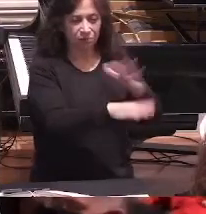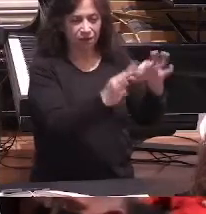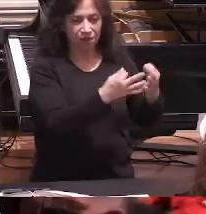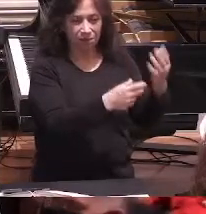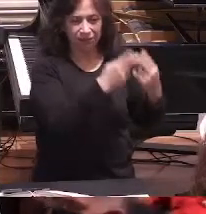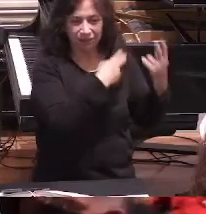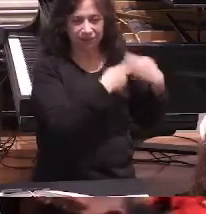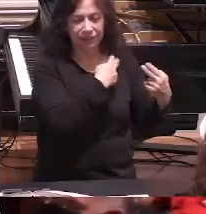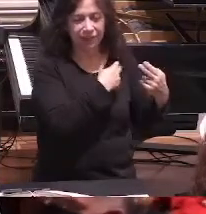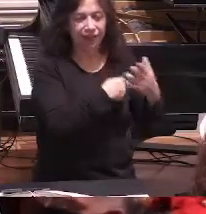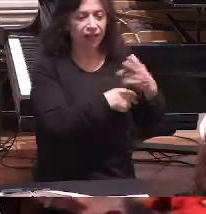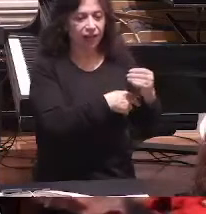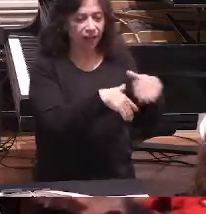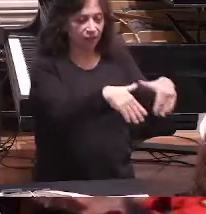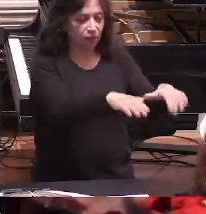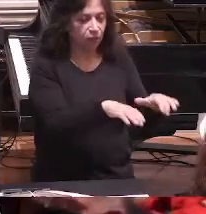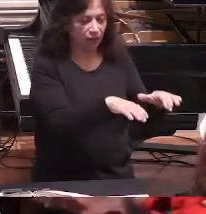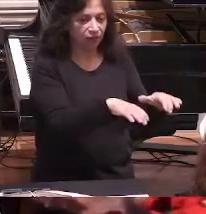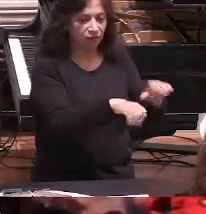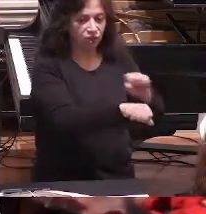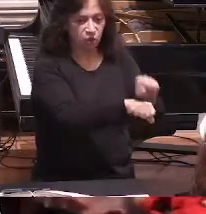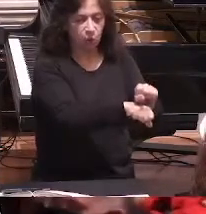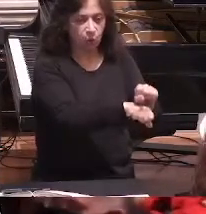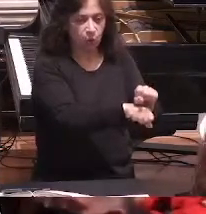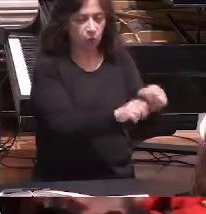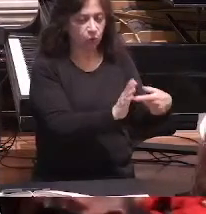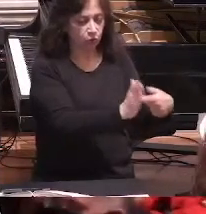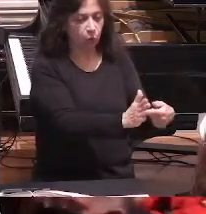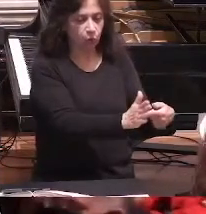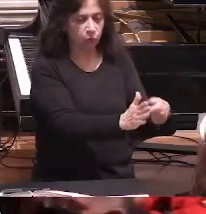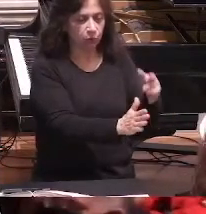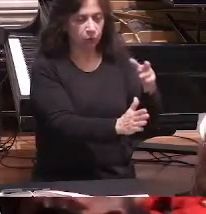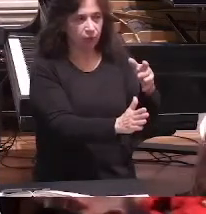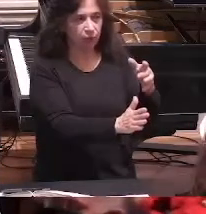ancestors and the tombstone, which stands on the place where my